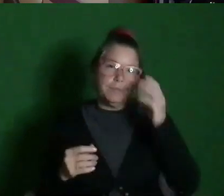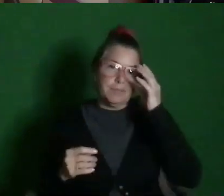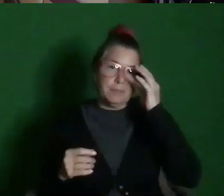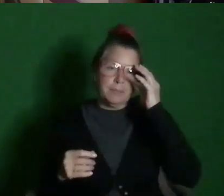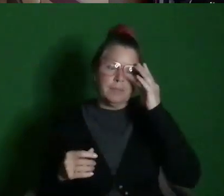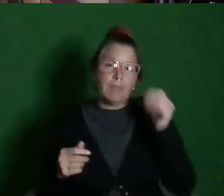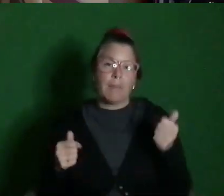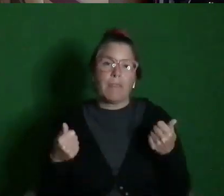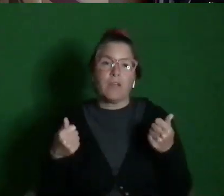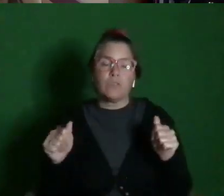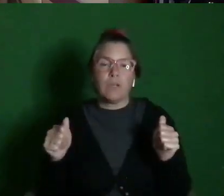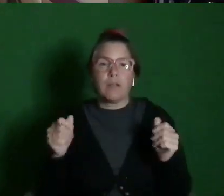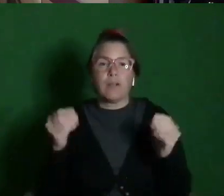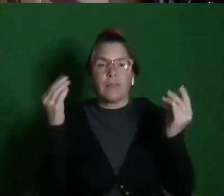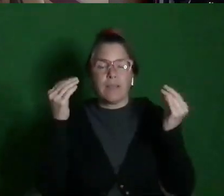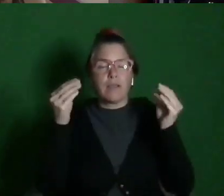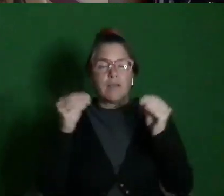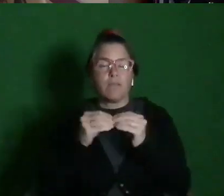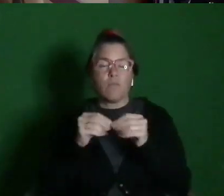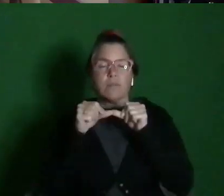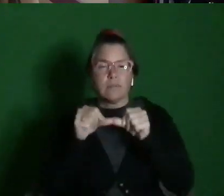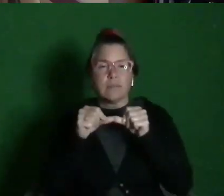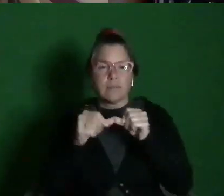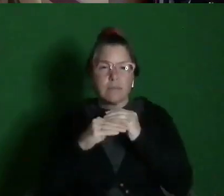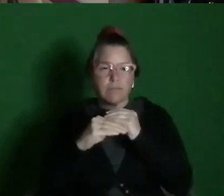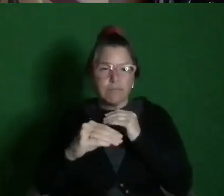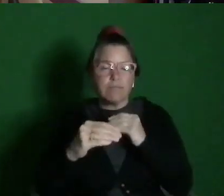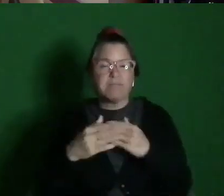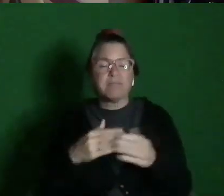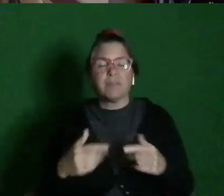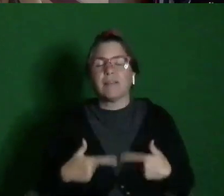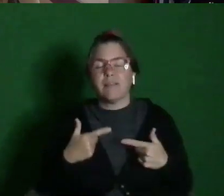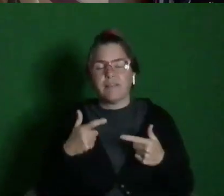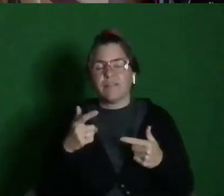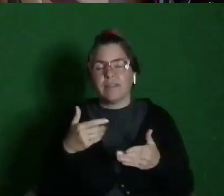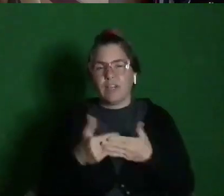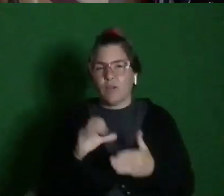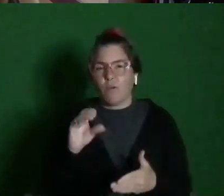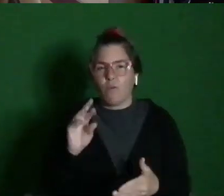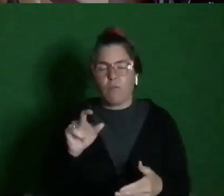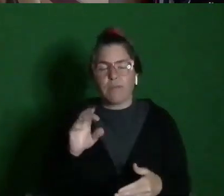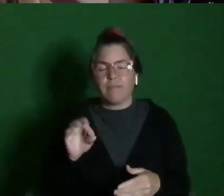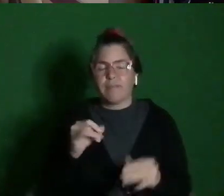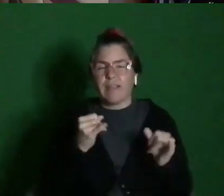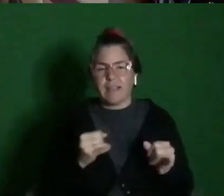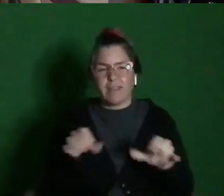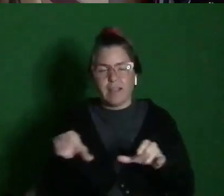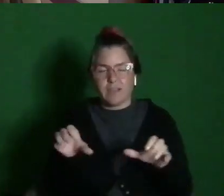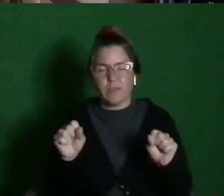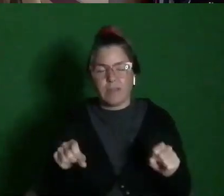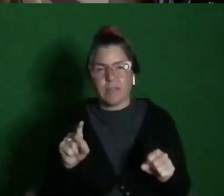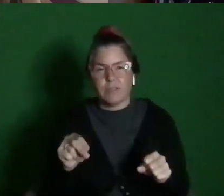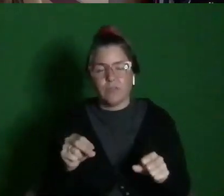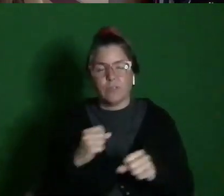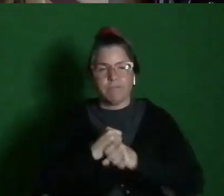to start thinking more sustainably, right? So even if you don't live on a coral reef, there are ways through individual actions can